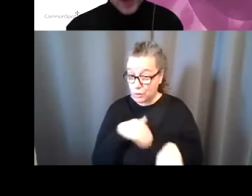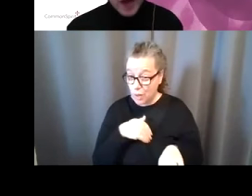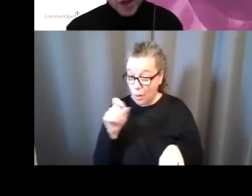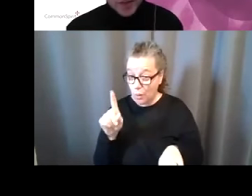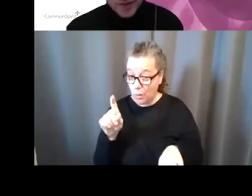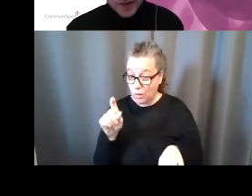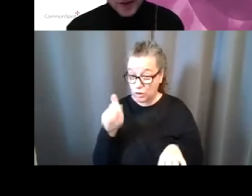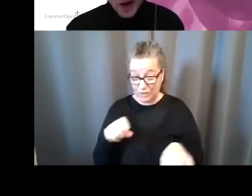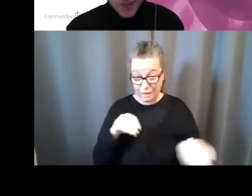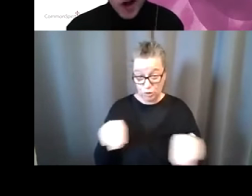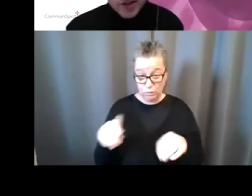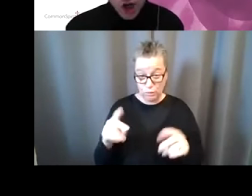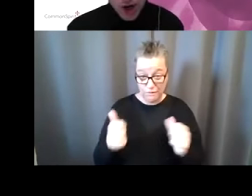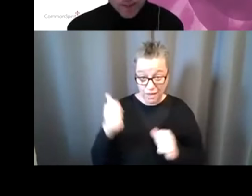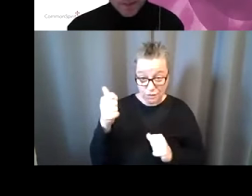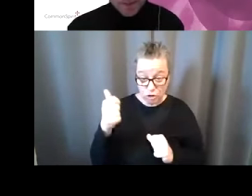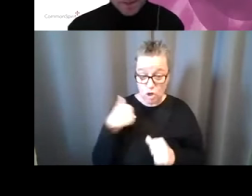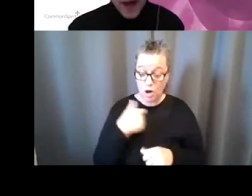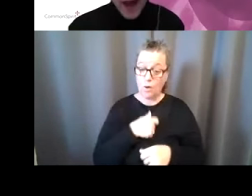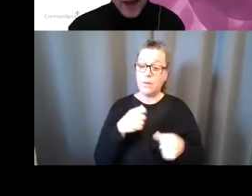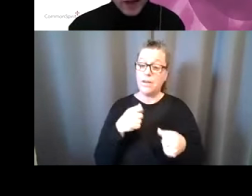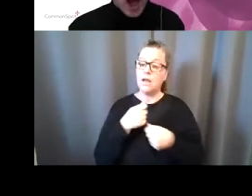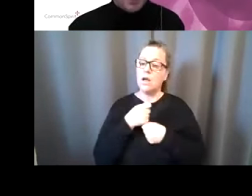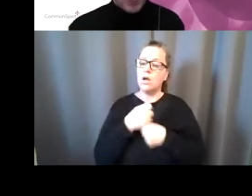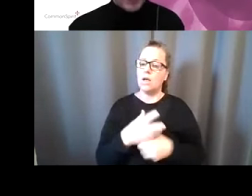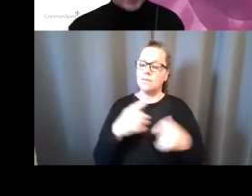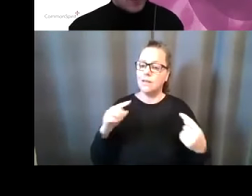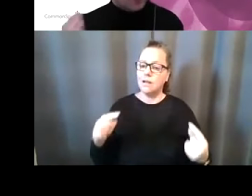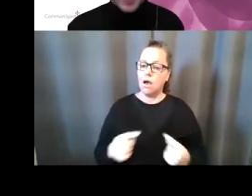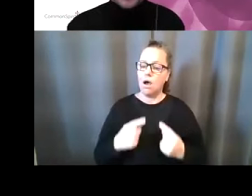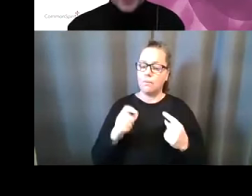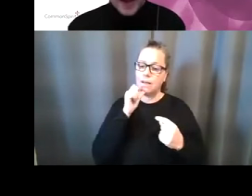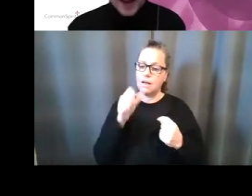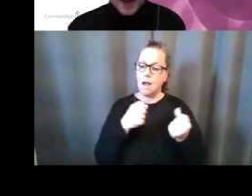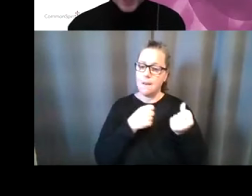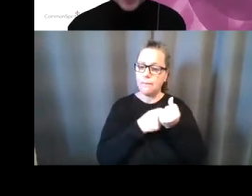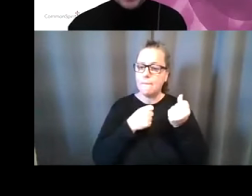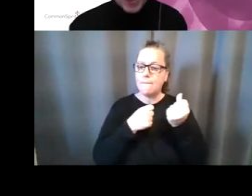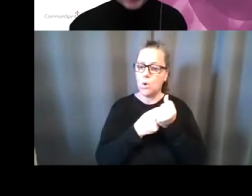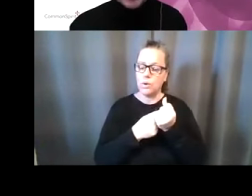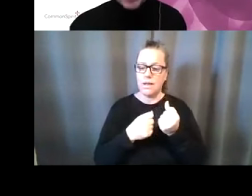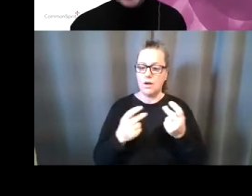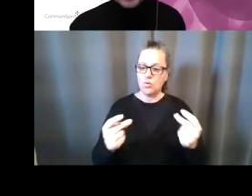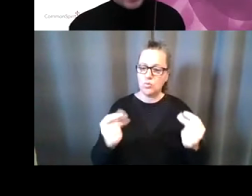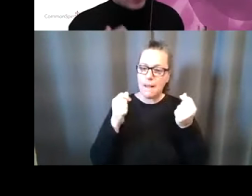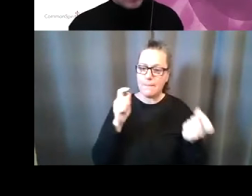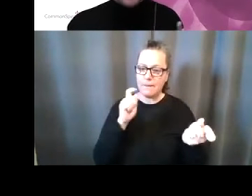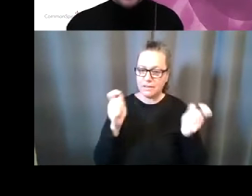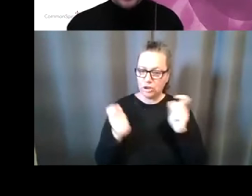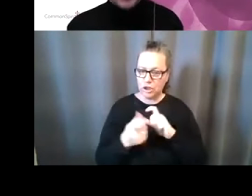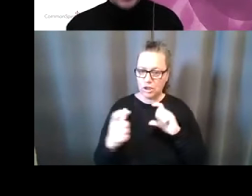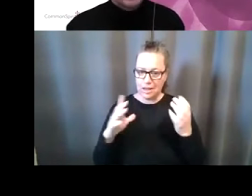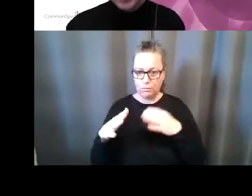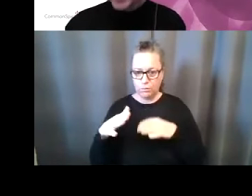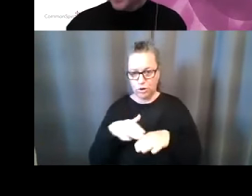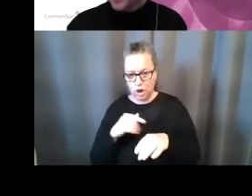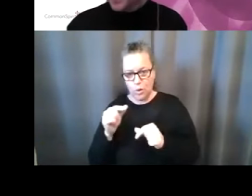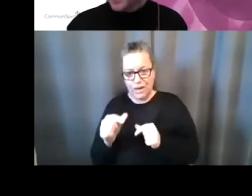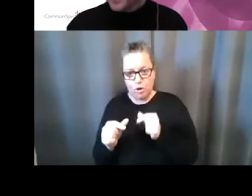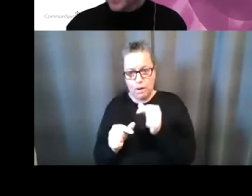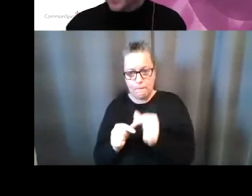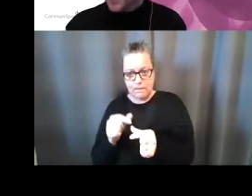to move faster? Are we causing harm by not promoting rapid changes as opposed to slow incremental